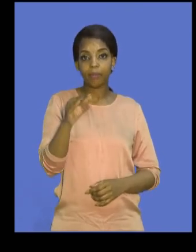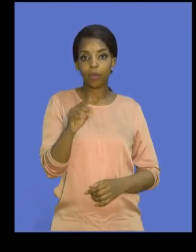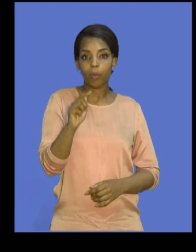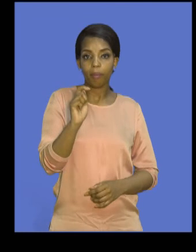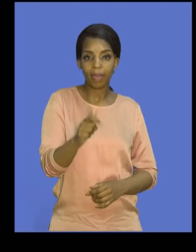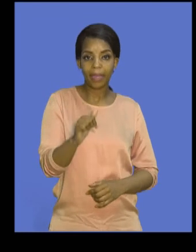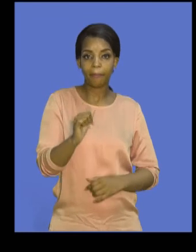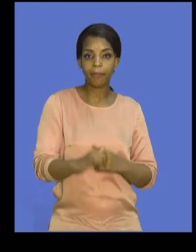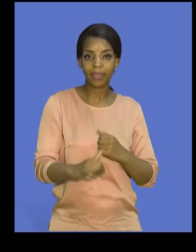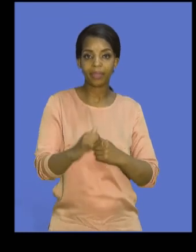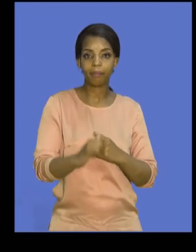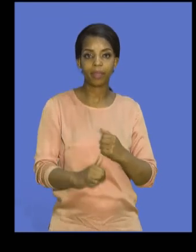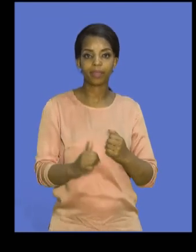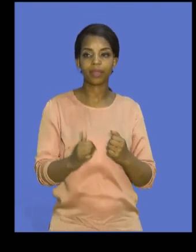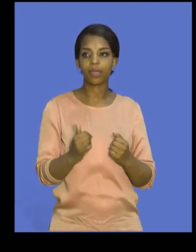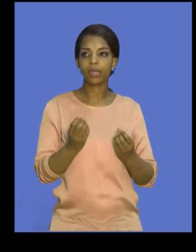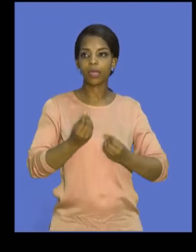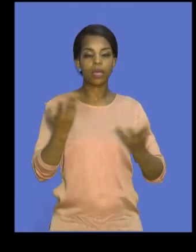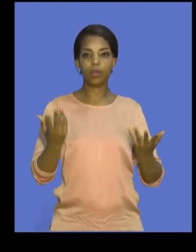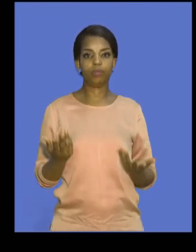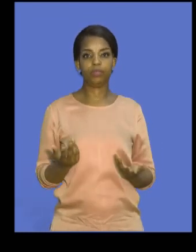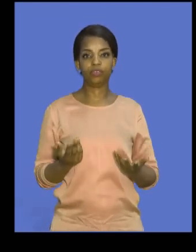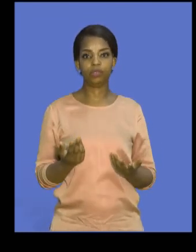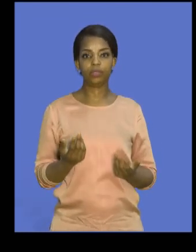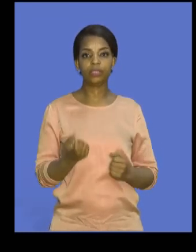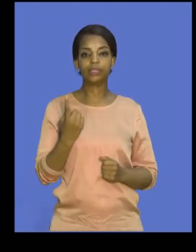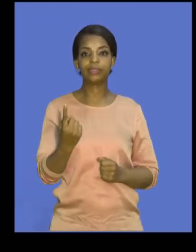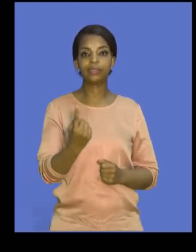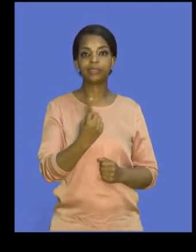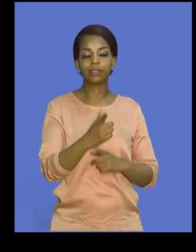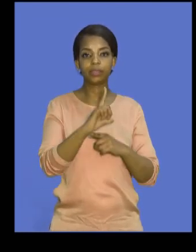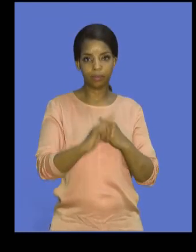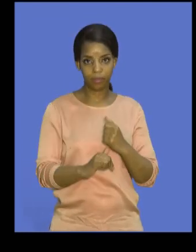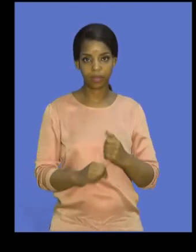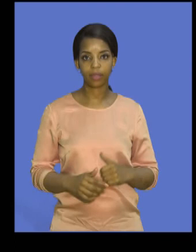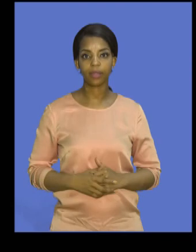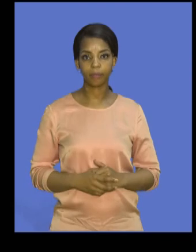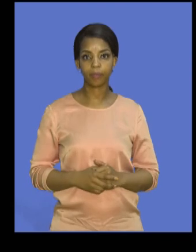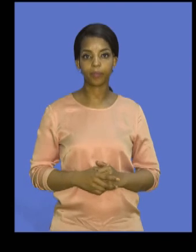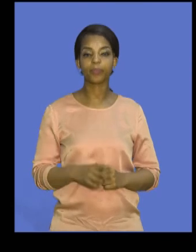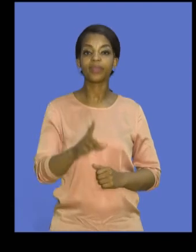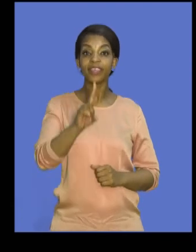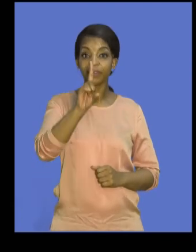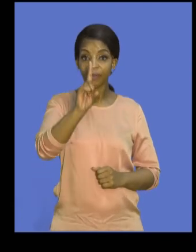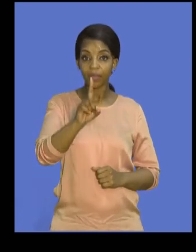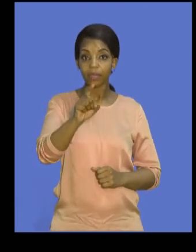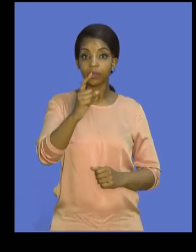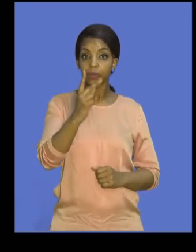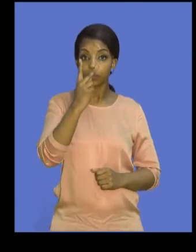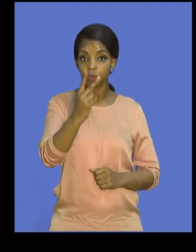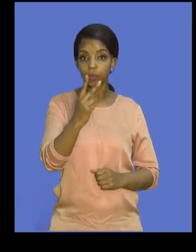can look at how much Sipho must pay each month, we must first look at how much will the interest